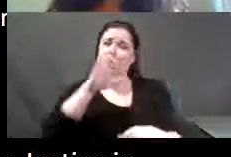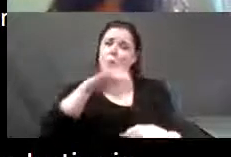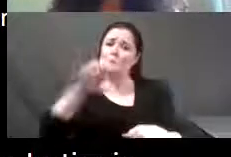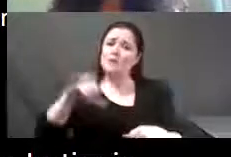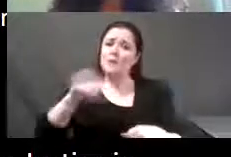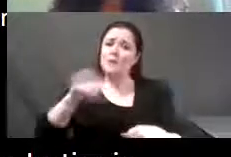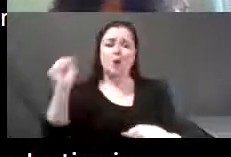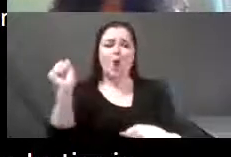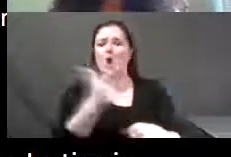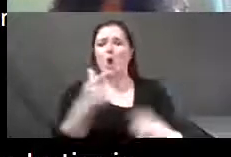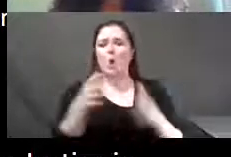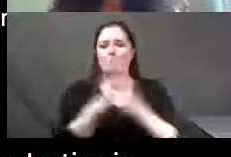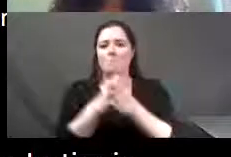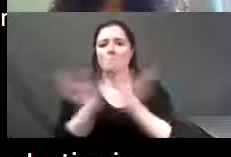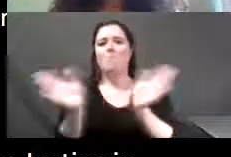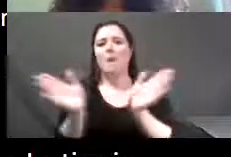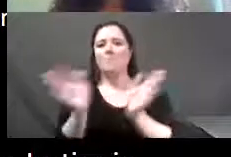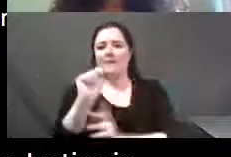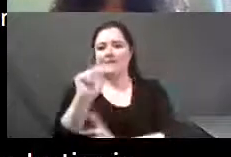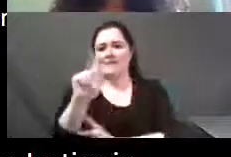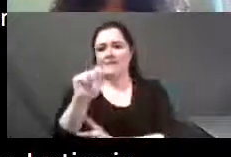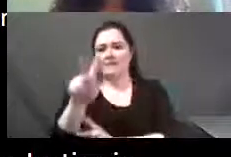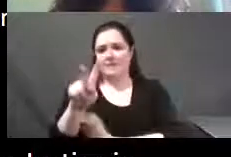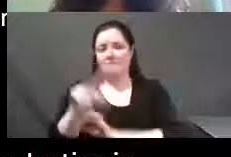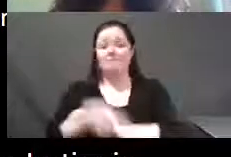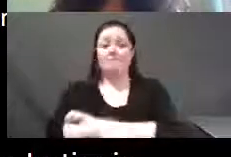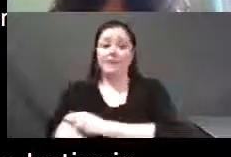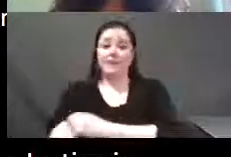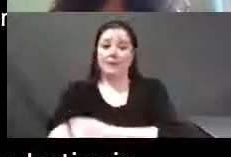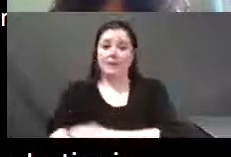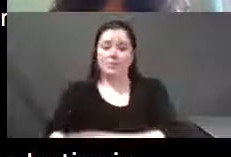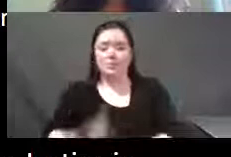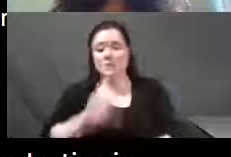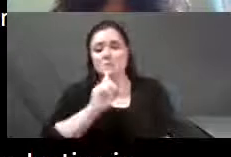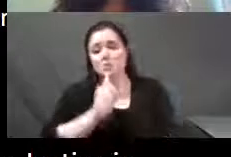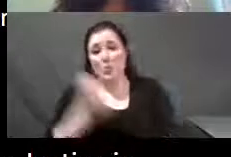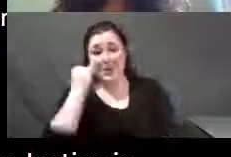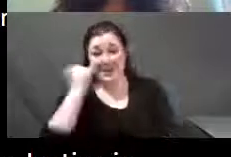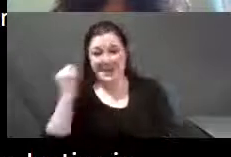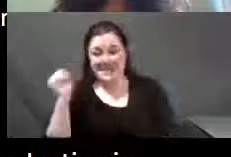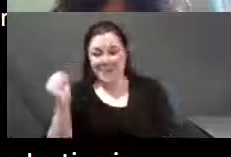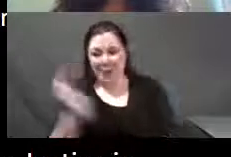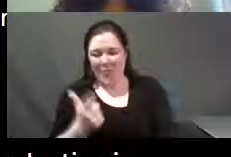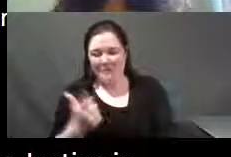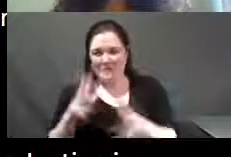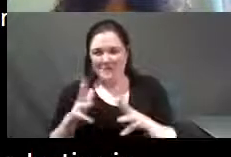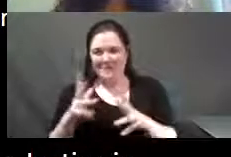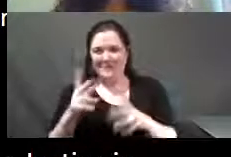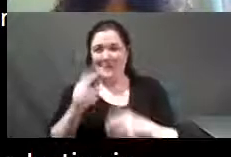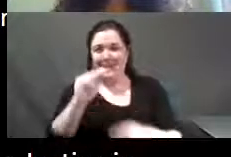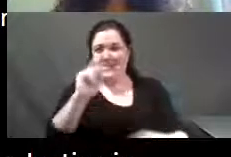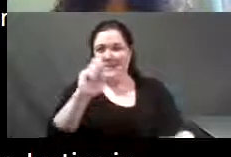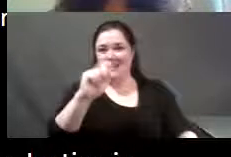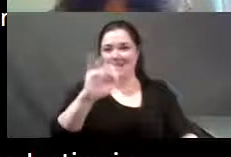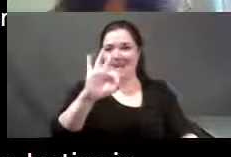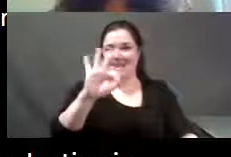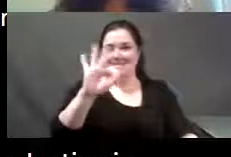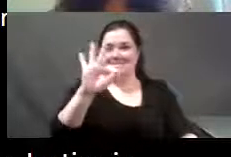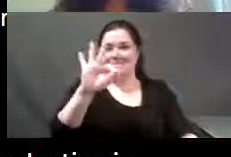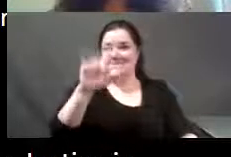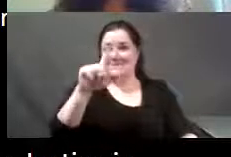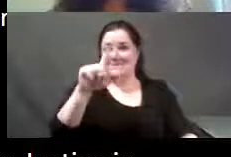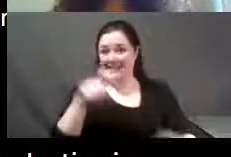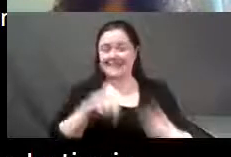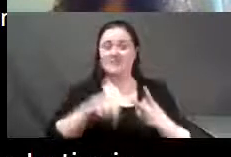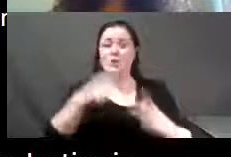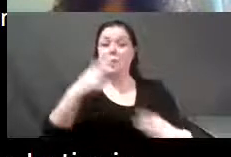public TV stations, which I'm sure if all of you figured out by now, Netflix, Hulu, any type of TV you watch,